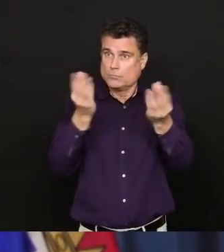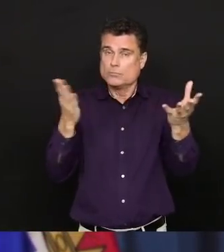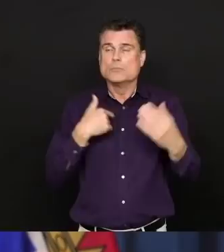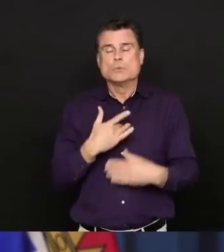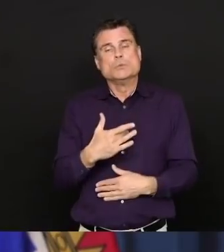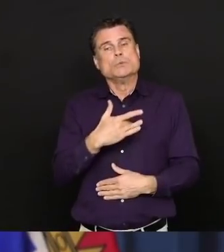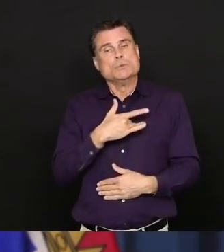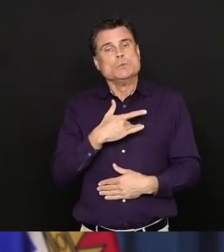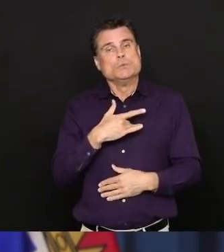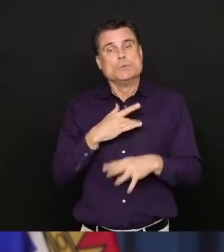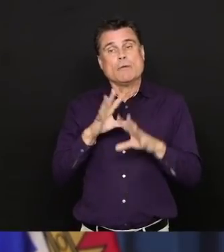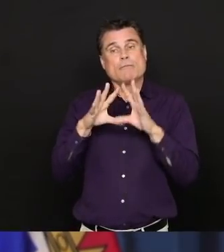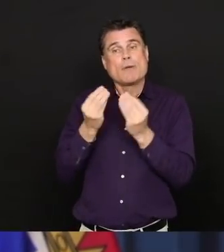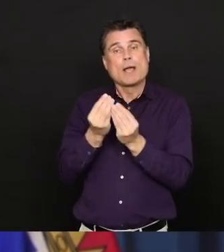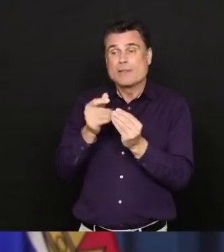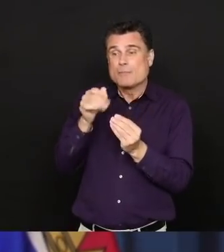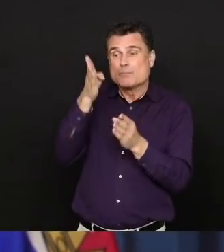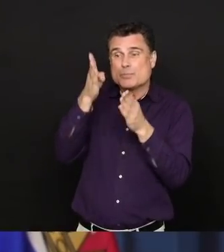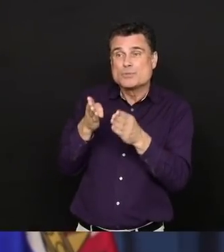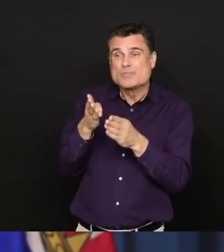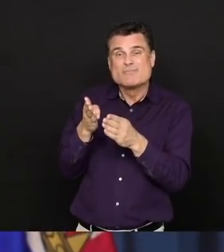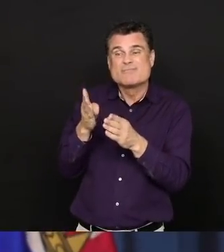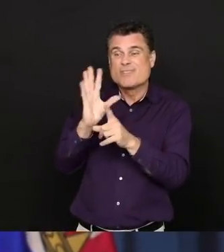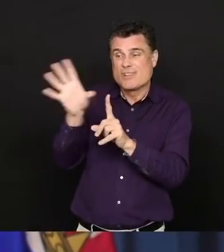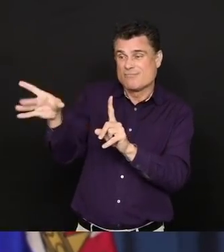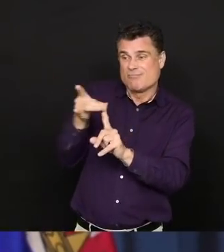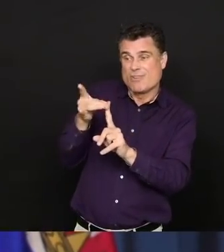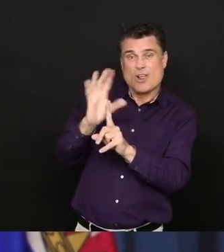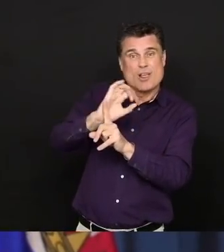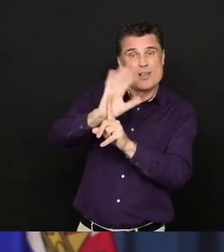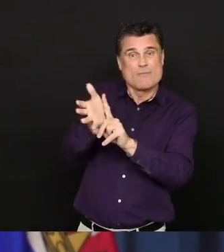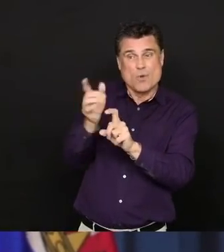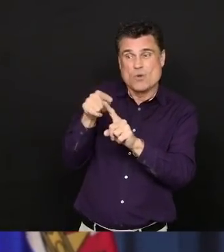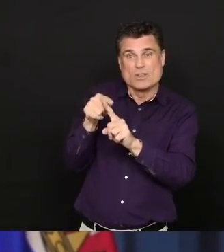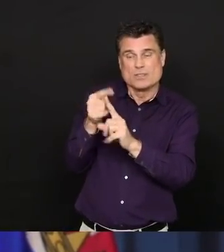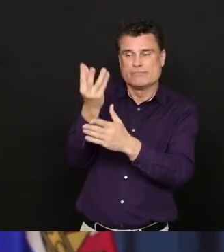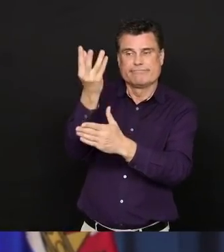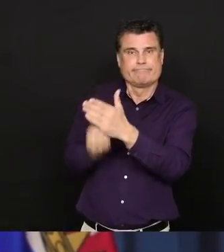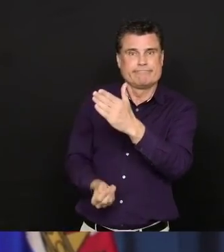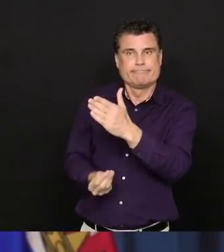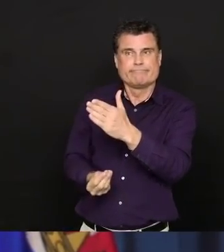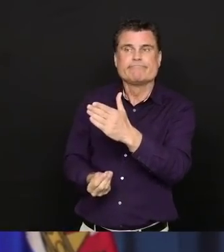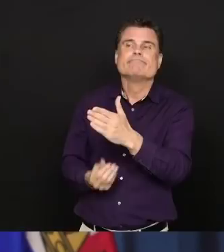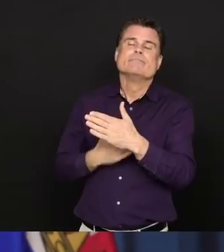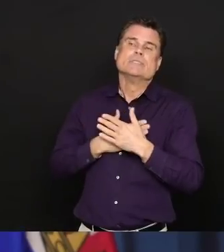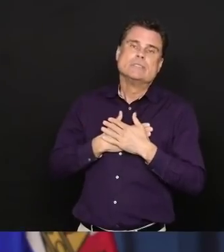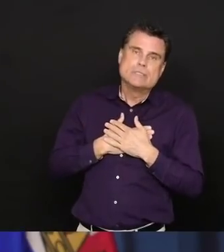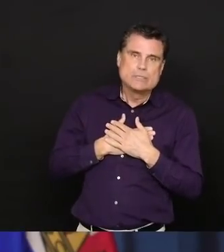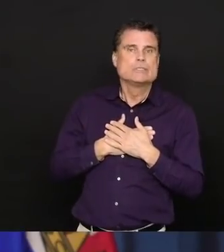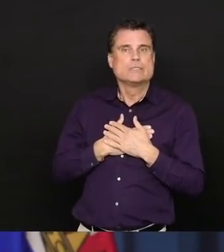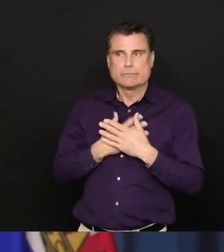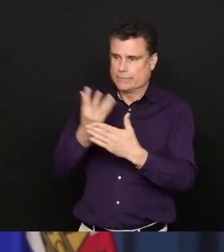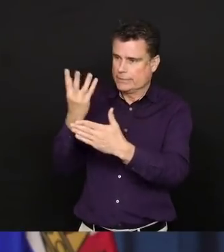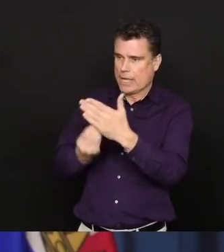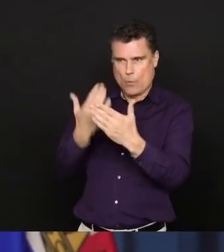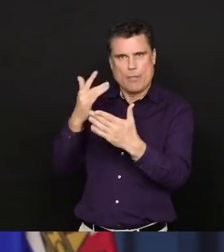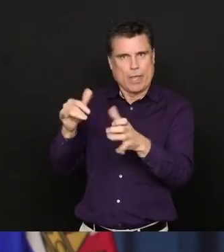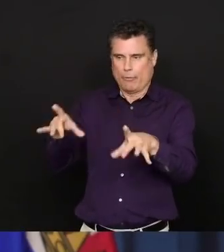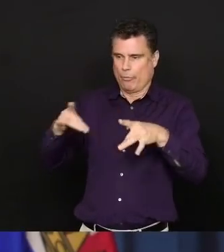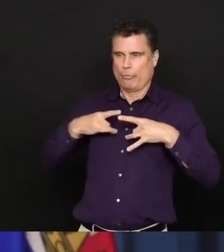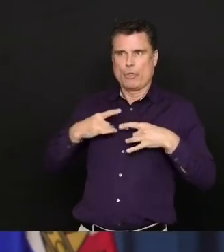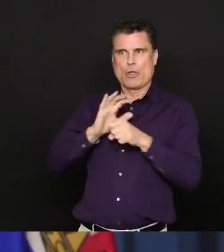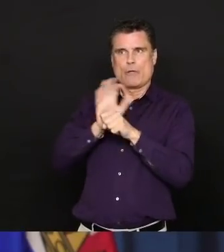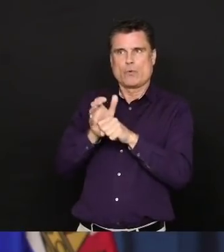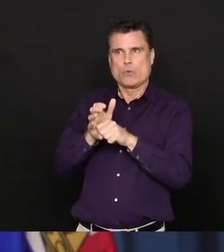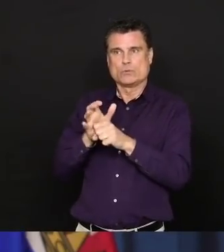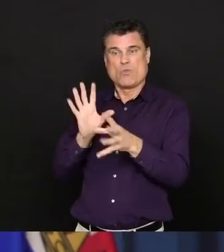Thank you very much, Dr. Henry. I want to share Dr. Henry's condolences to the